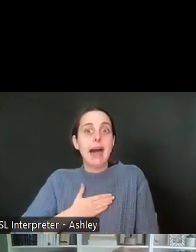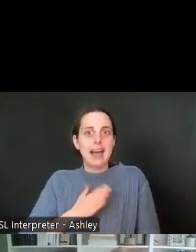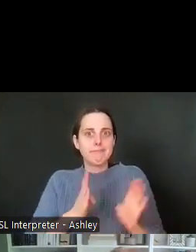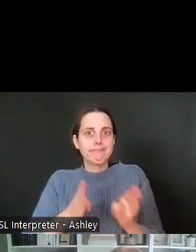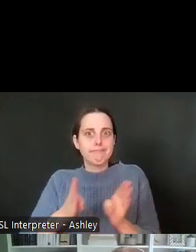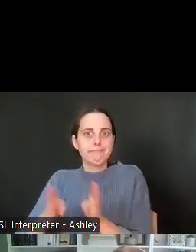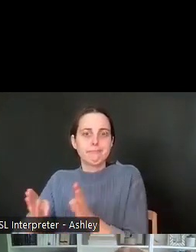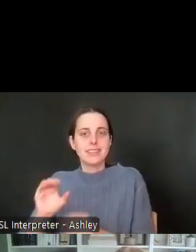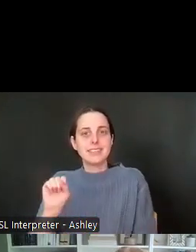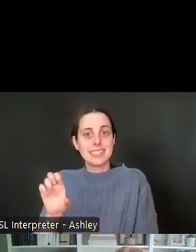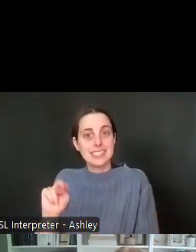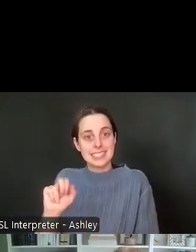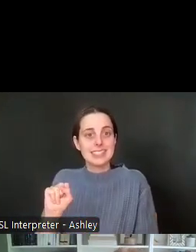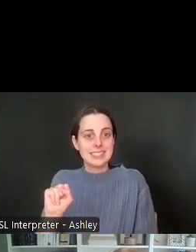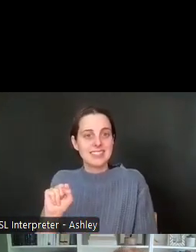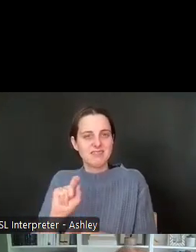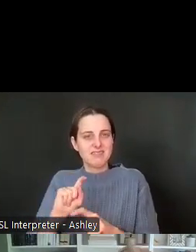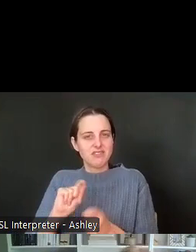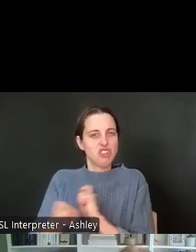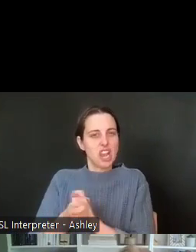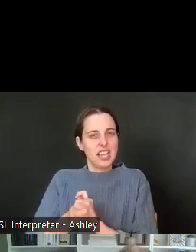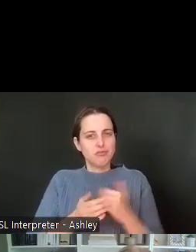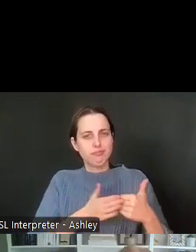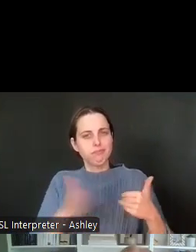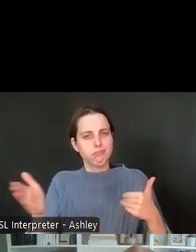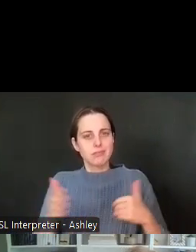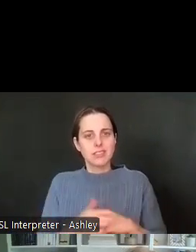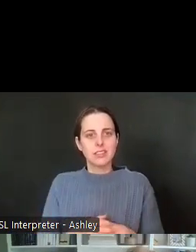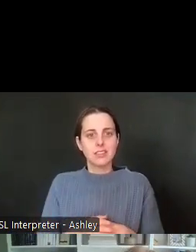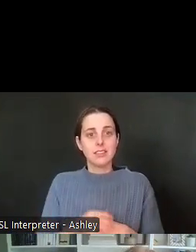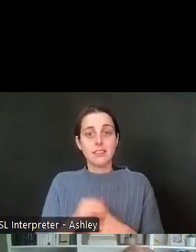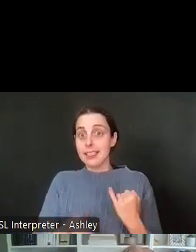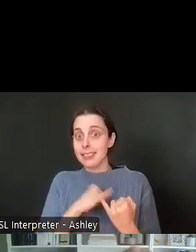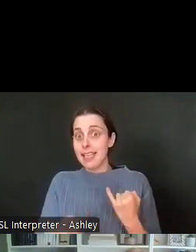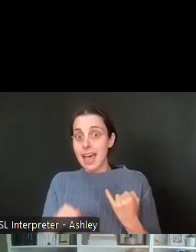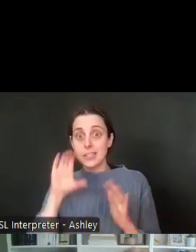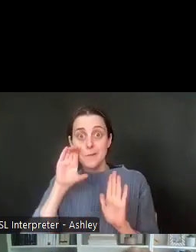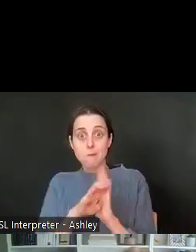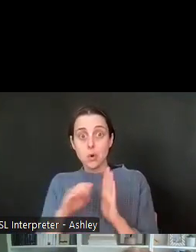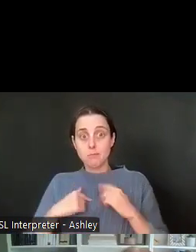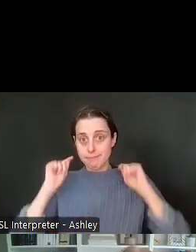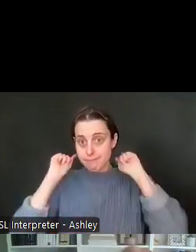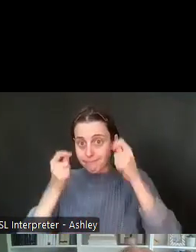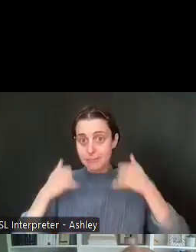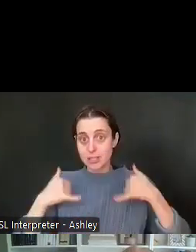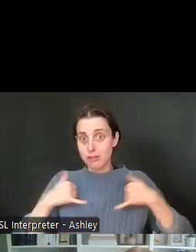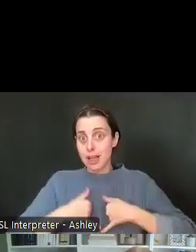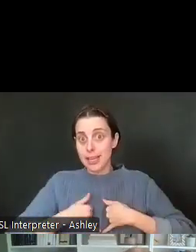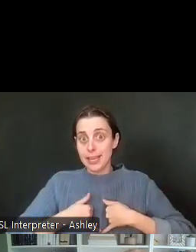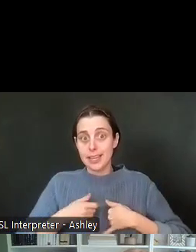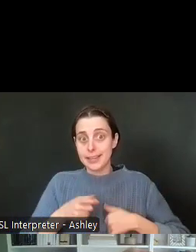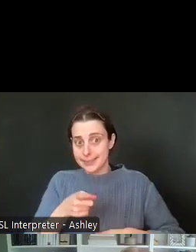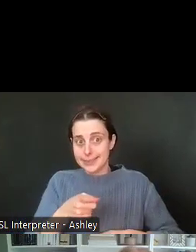me wearing a hoodie, it's really about balancing. When I facilitate, I love facilitating. I